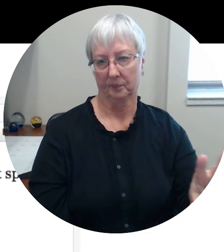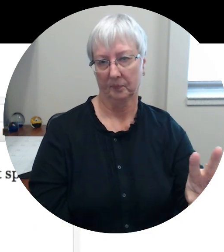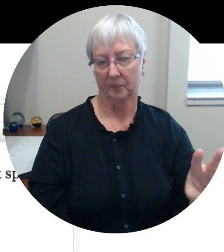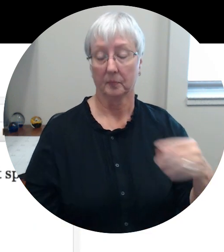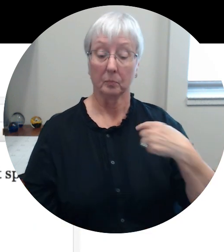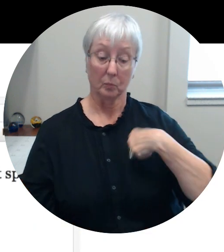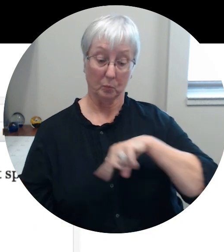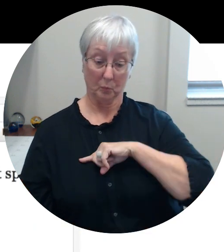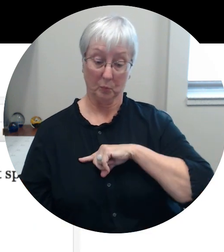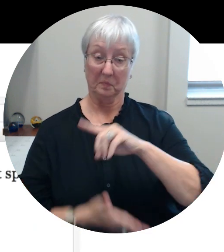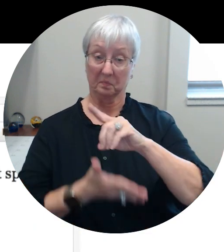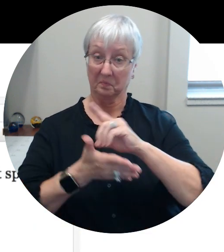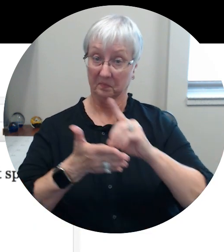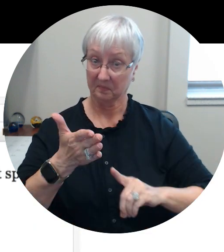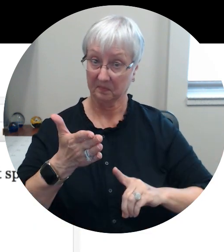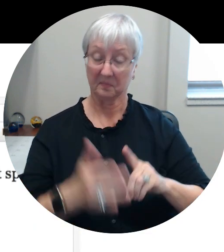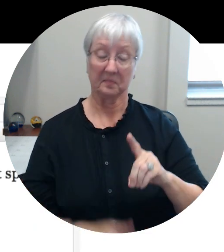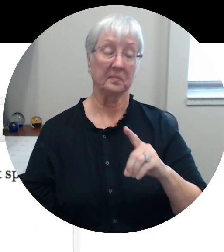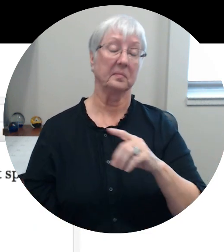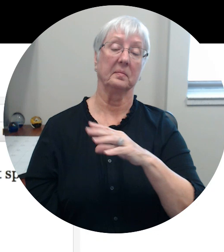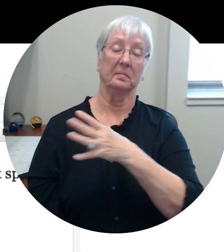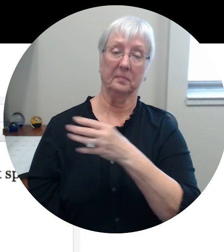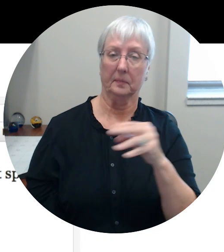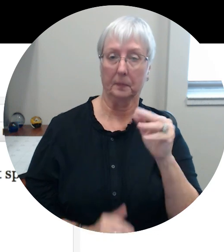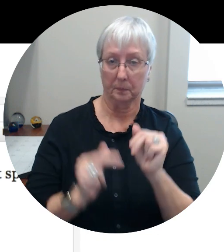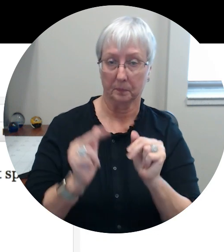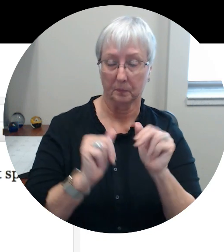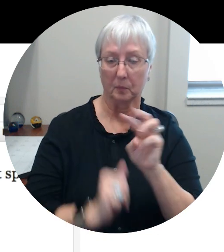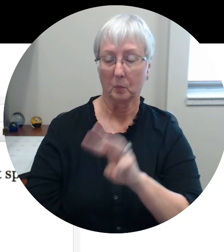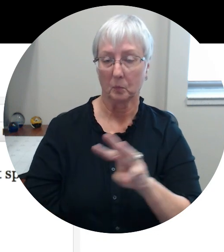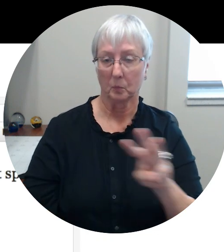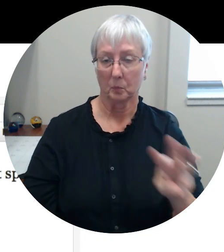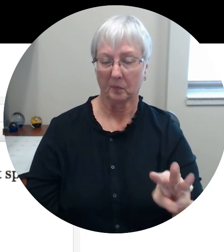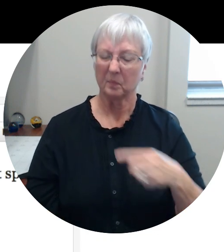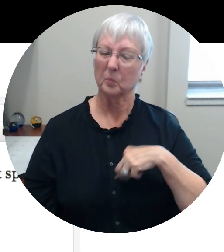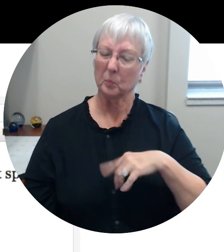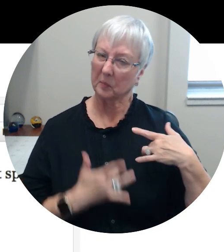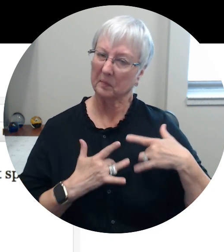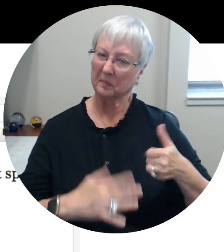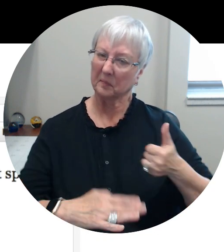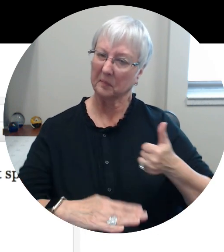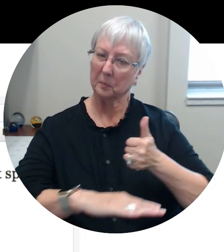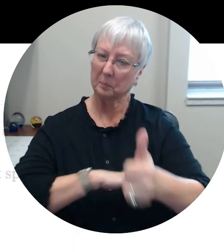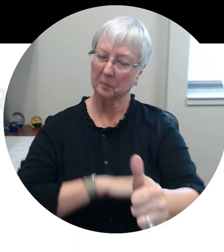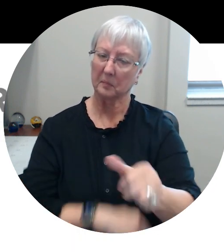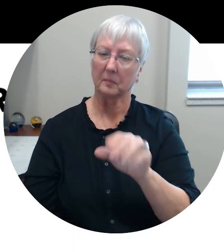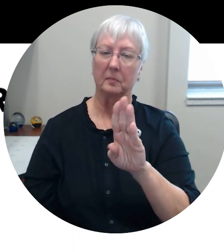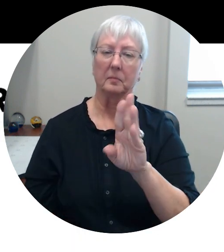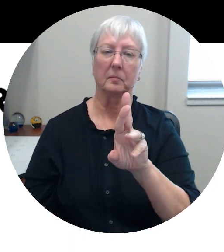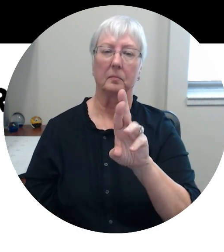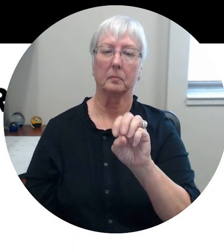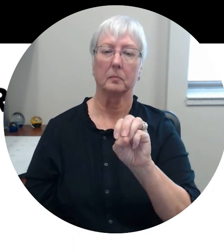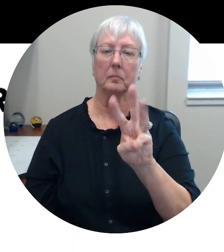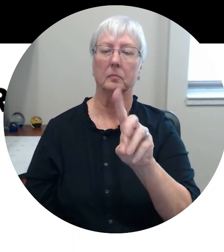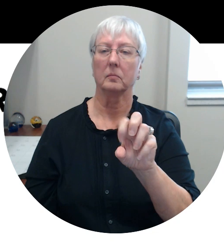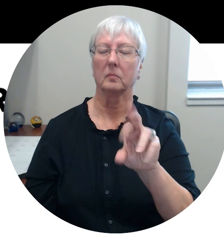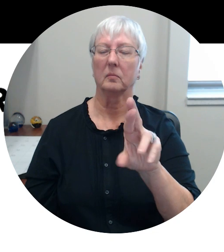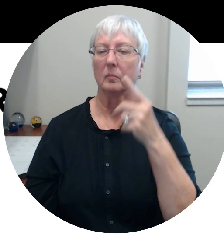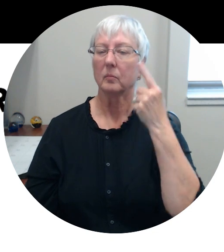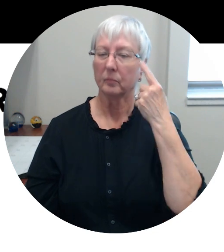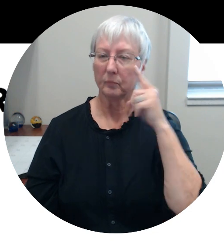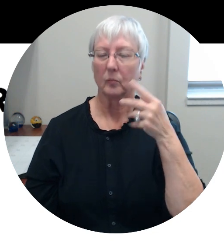web, we tend to blame the browsers or the type designers for these rendering differences that we see, but that's not really the whole picture. There are a